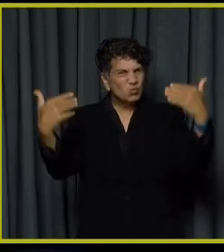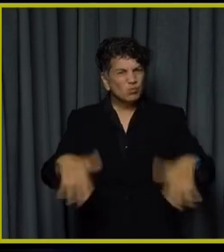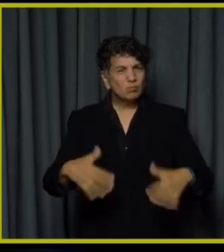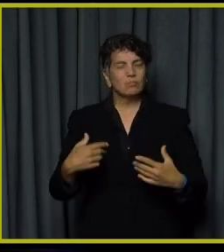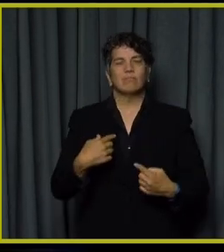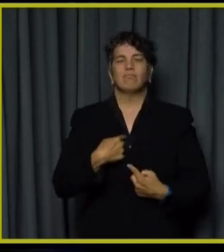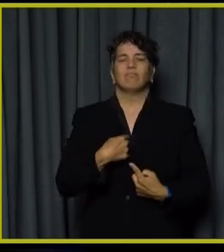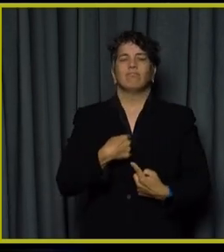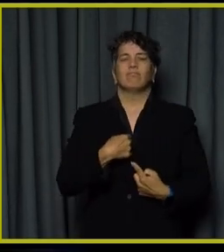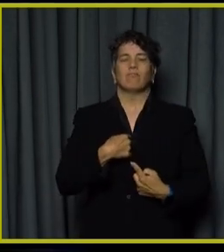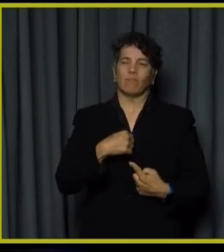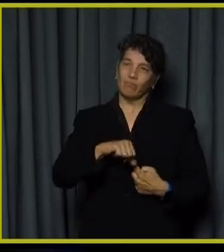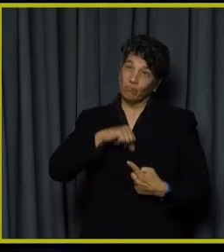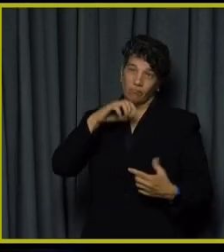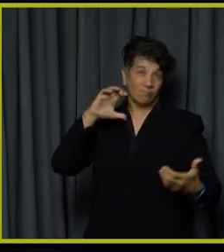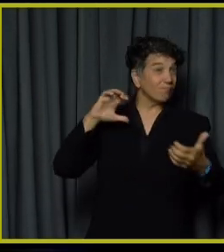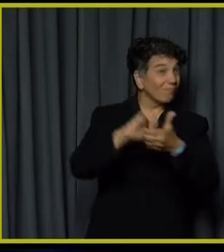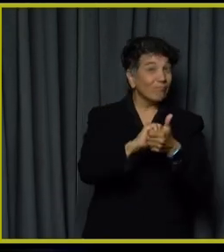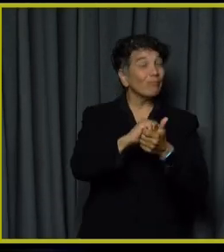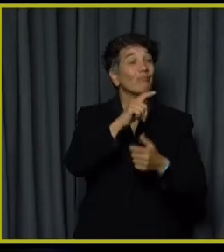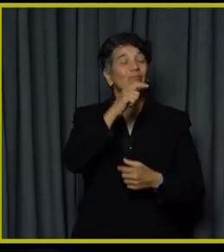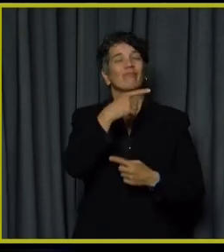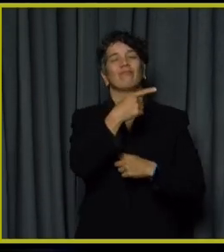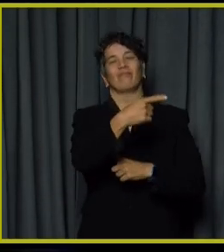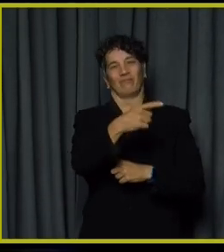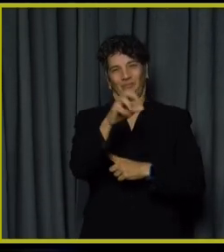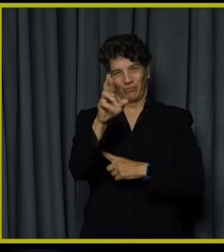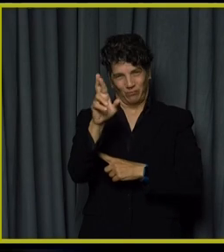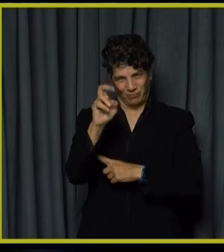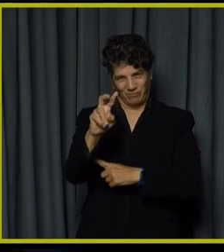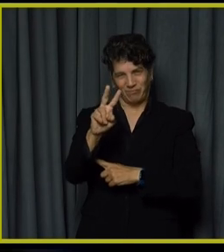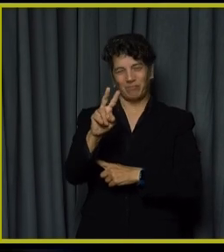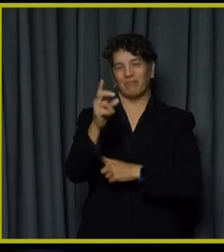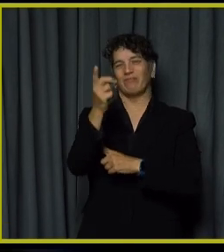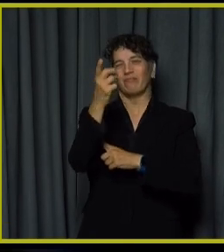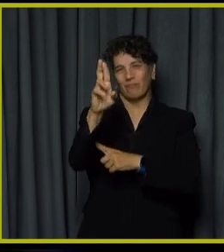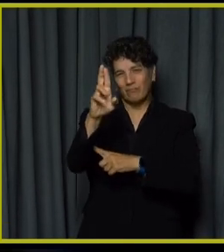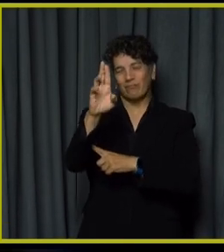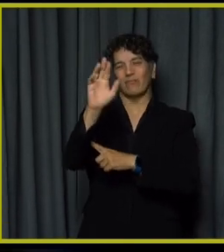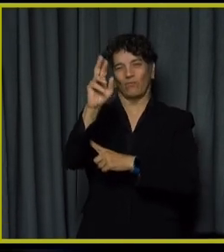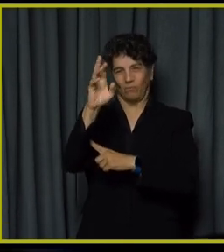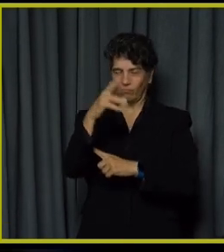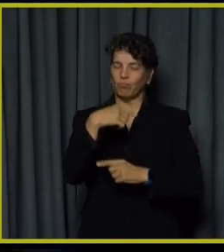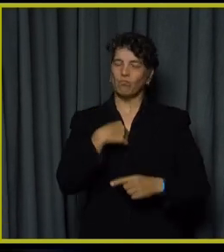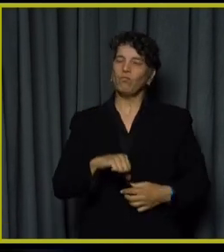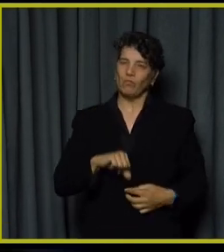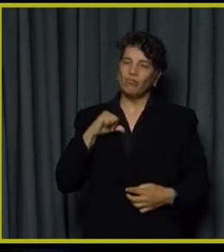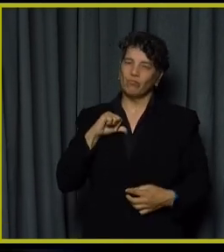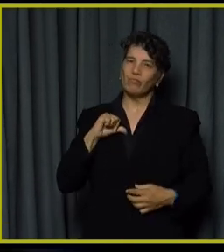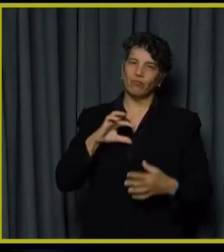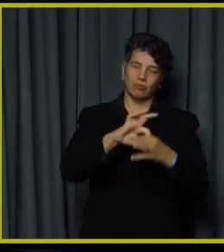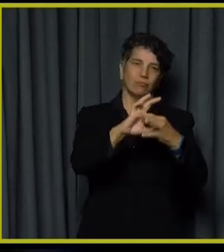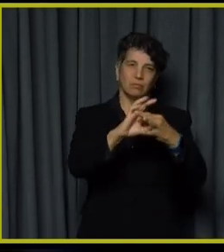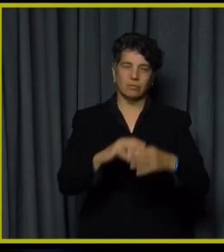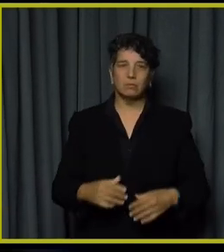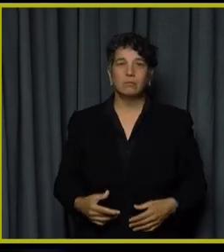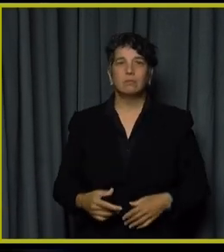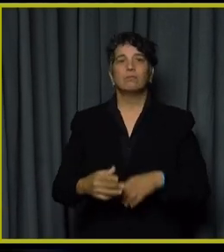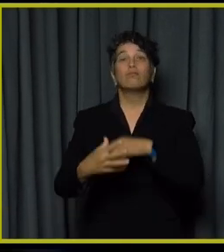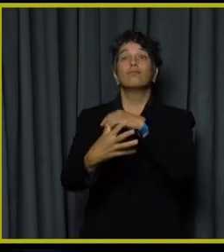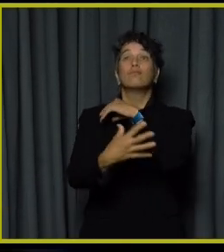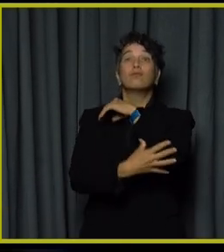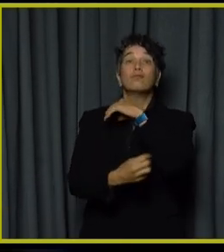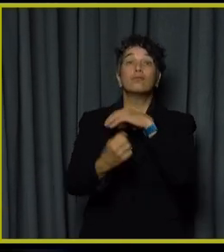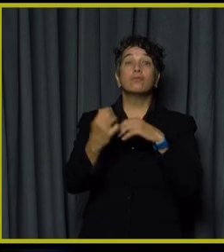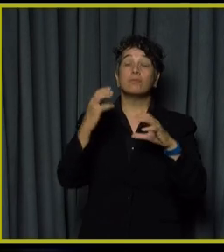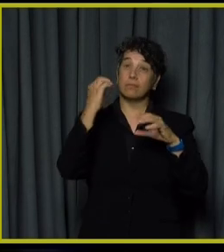working alongside Reverend William Barber II, Reverend Liz Theo Harris, and the Poor People's Campaign, and alongside